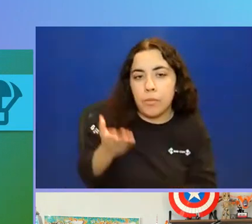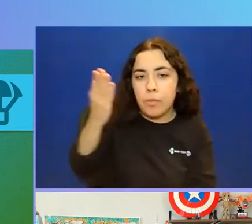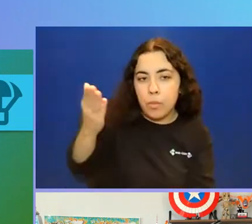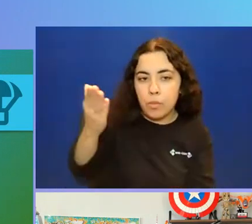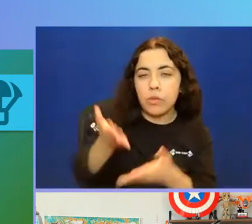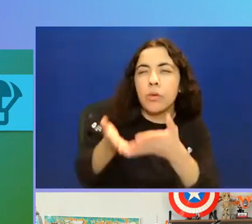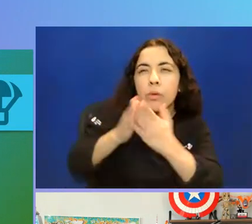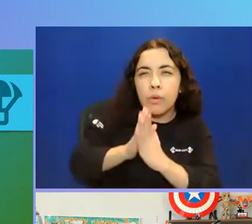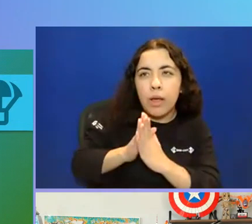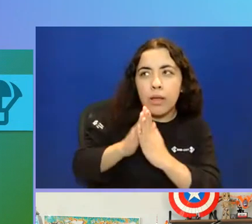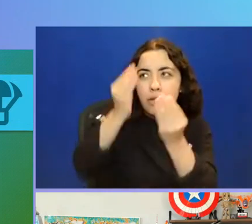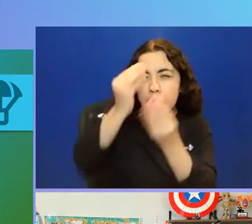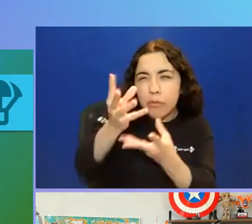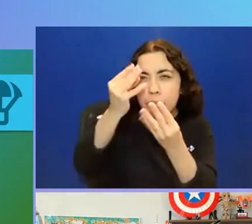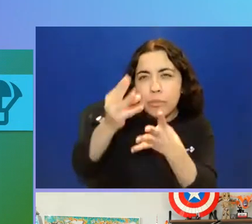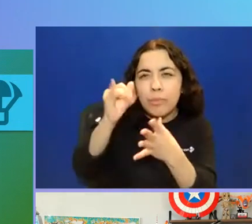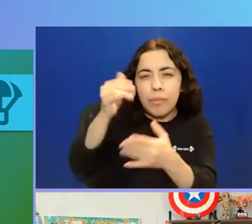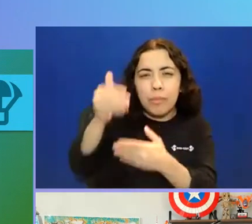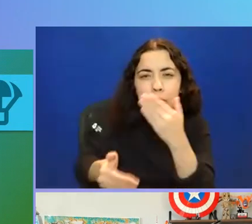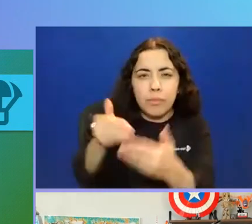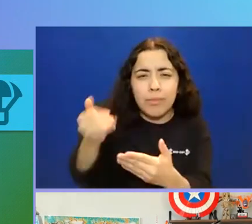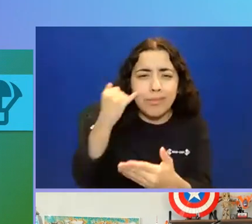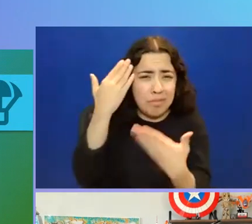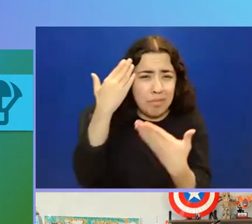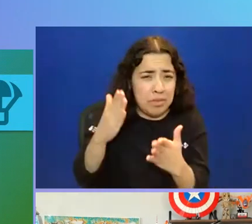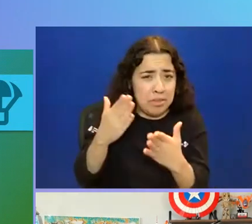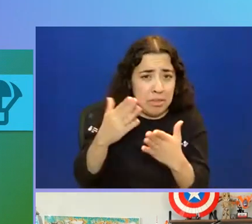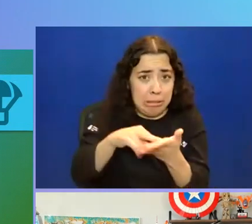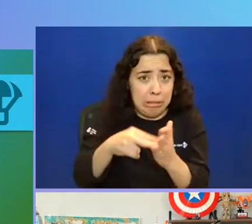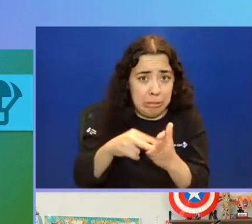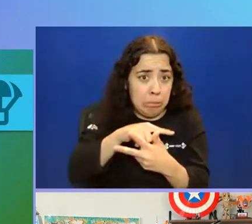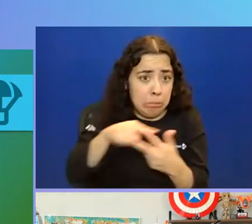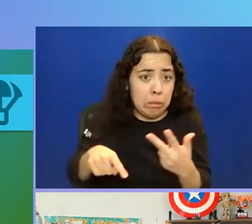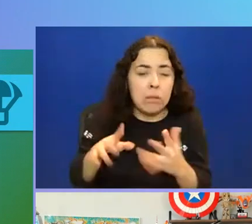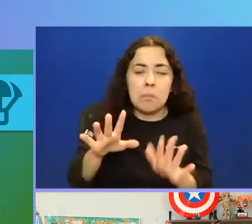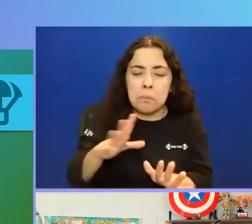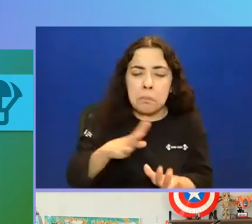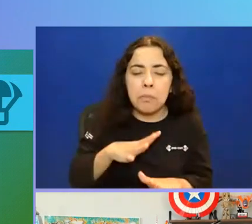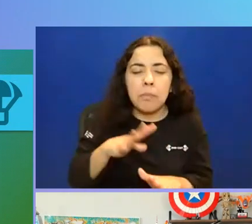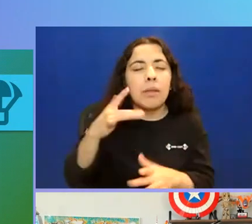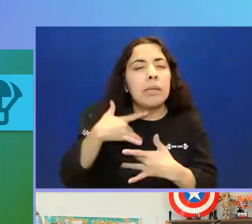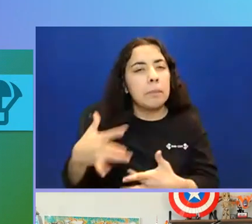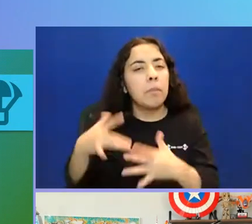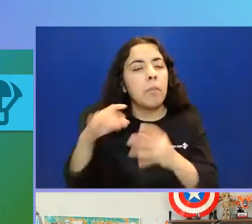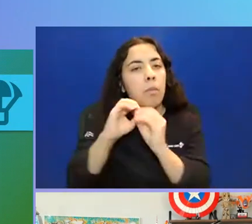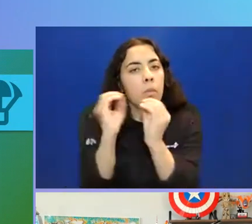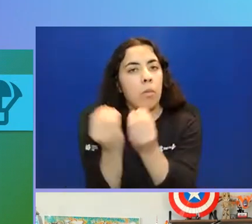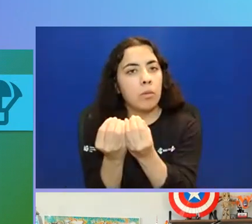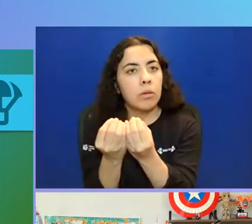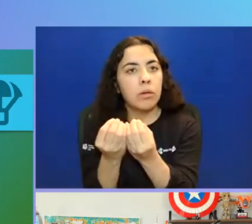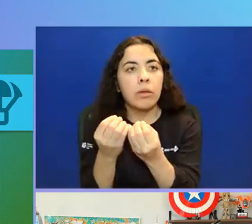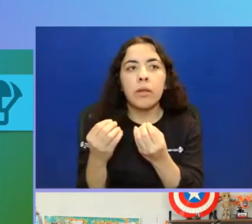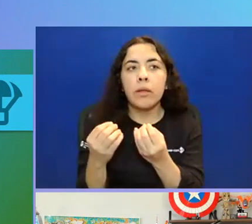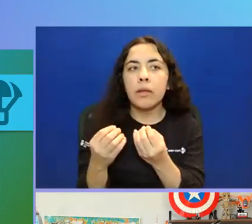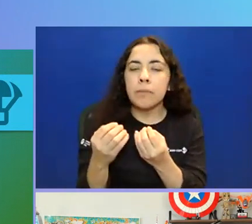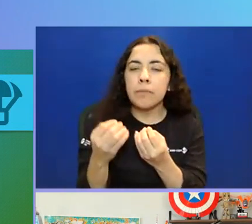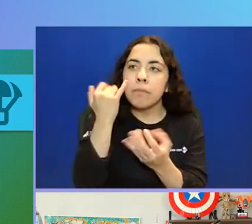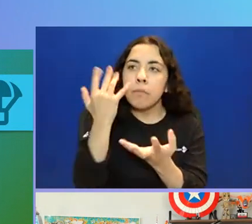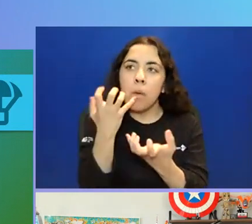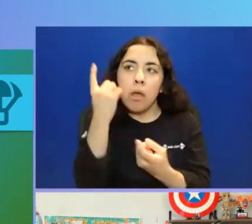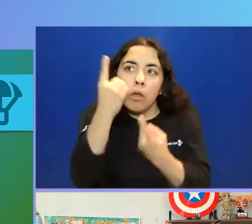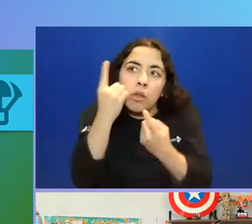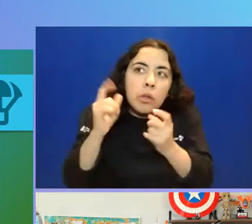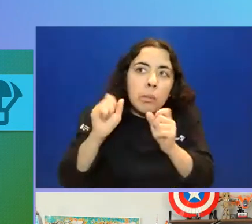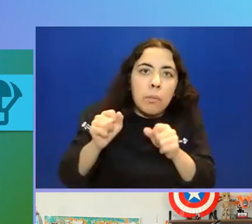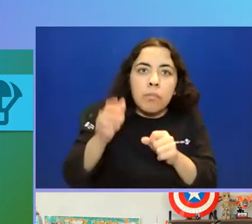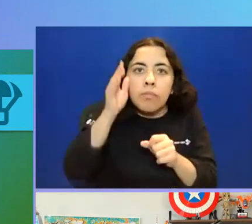request for information processes. If you're not familiar with these, when an organization wants to potentially consider a supplier